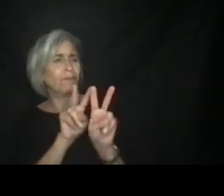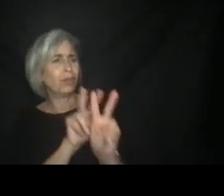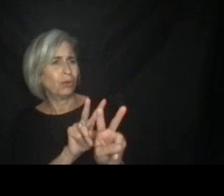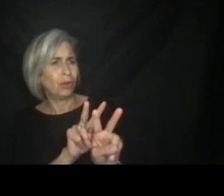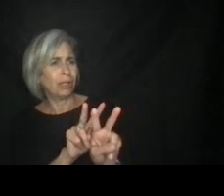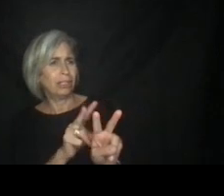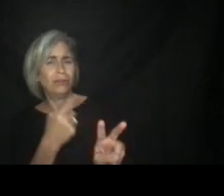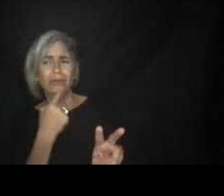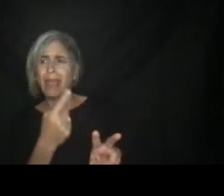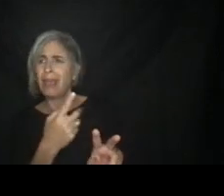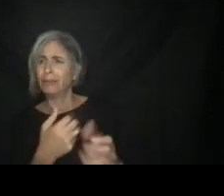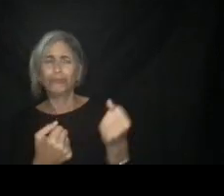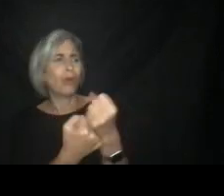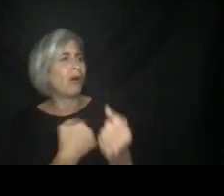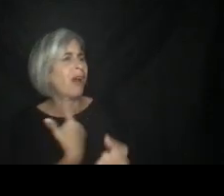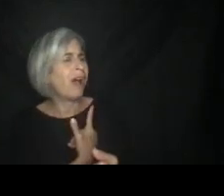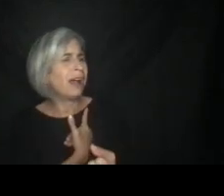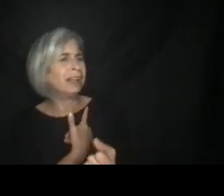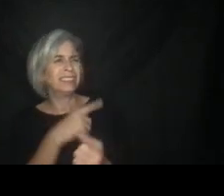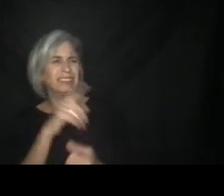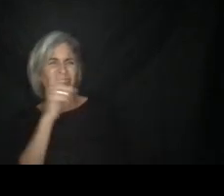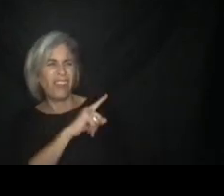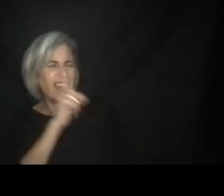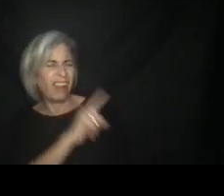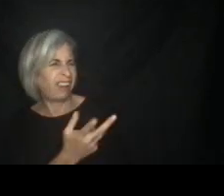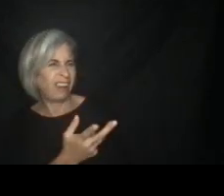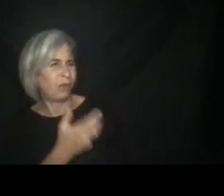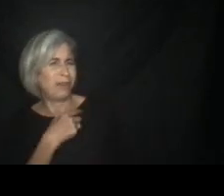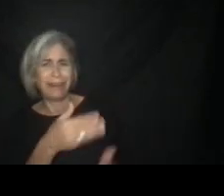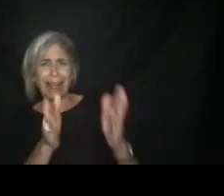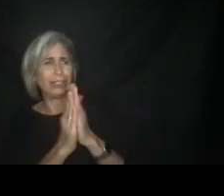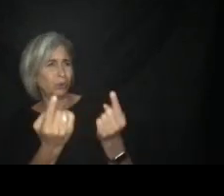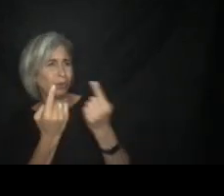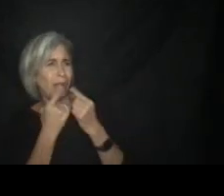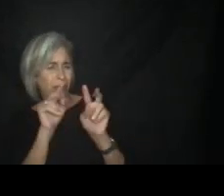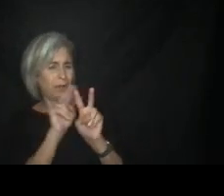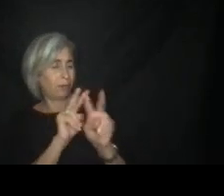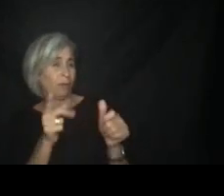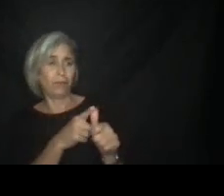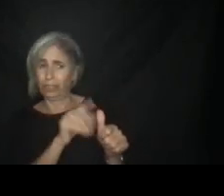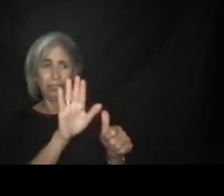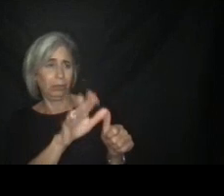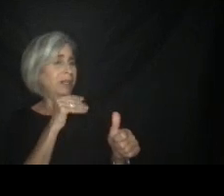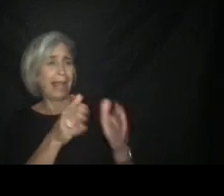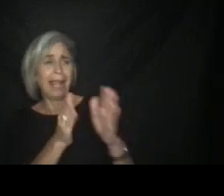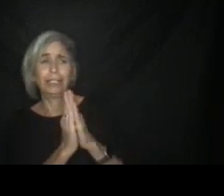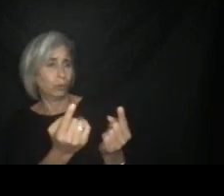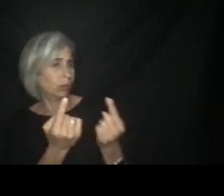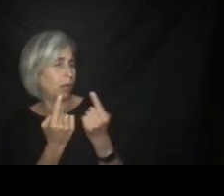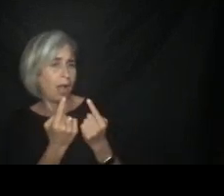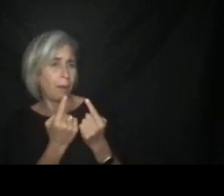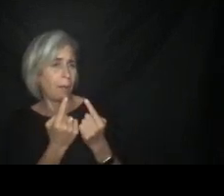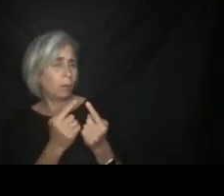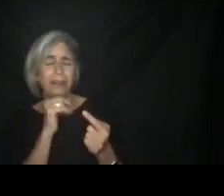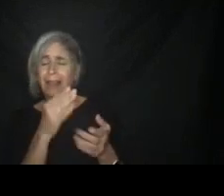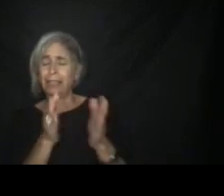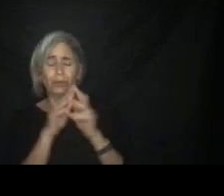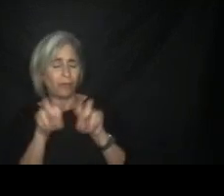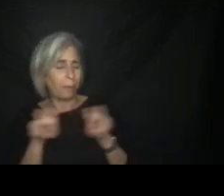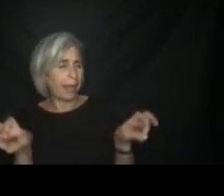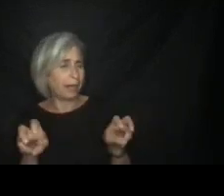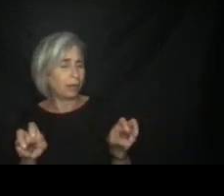like you had our back and you was gonna be there for us when we didn't even ask you to come there, first of all. We didn't ask you to be on the panel. We didn't ask you for